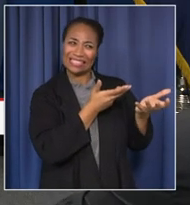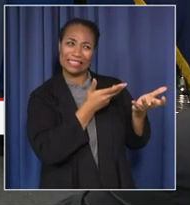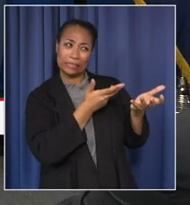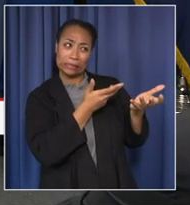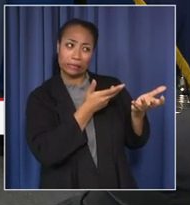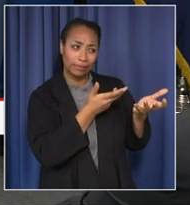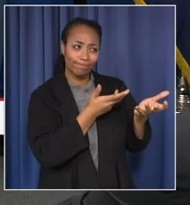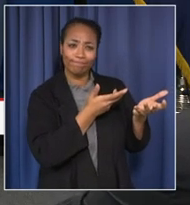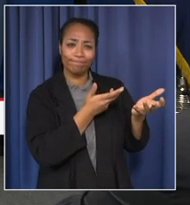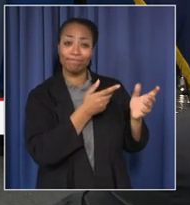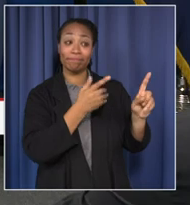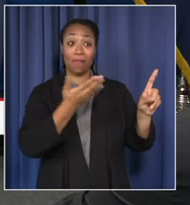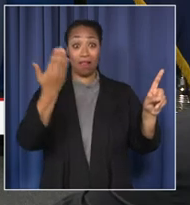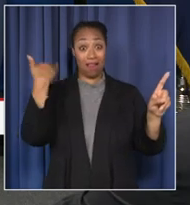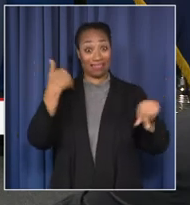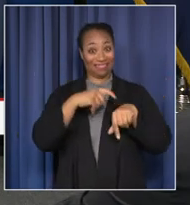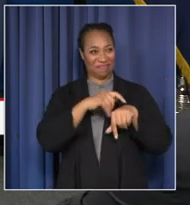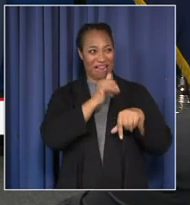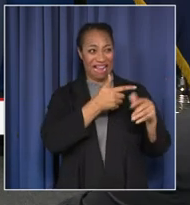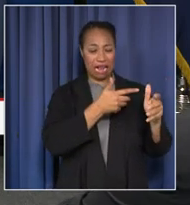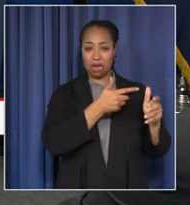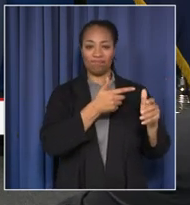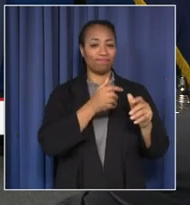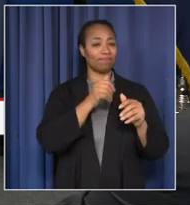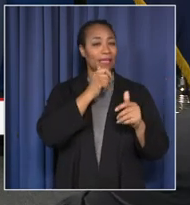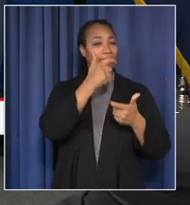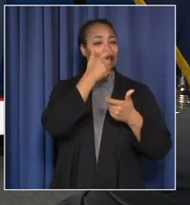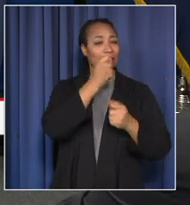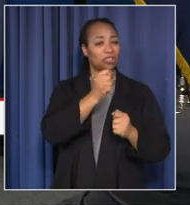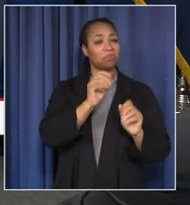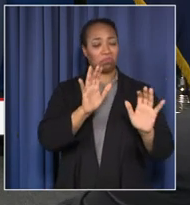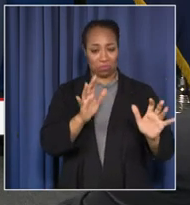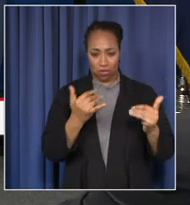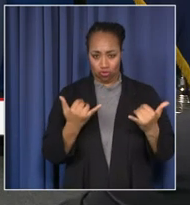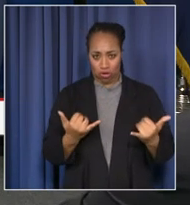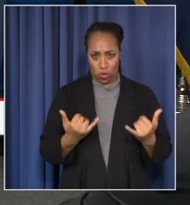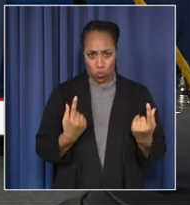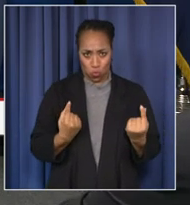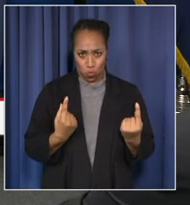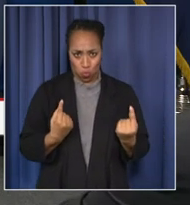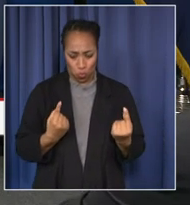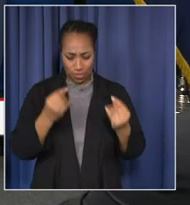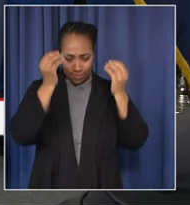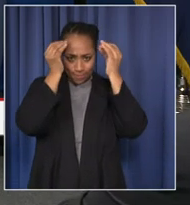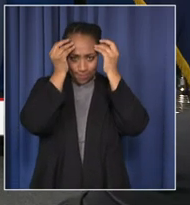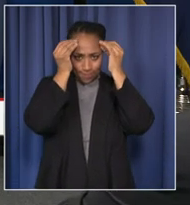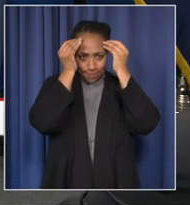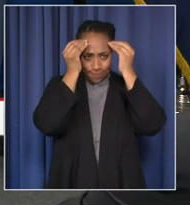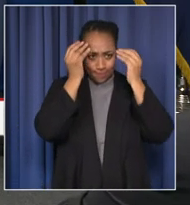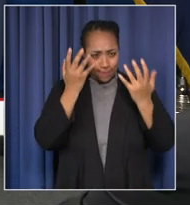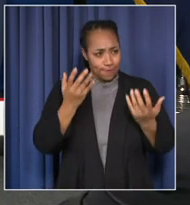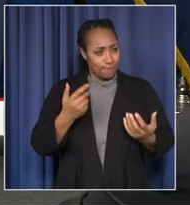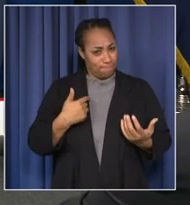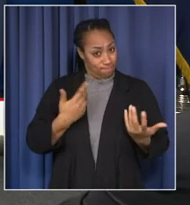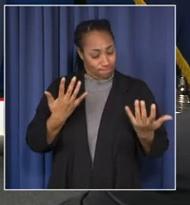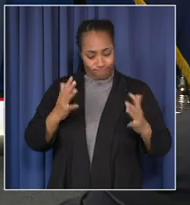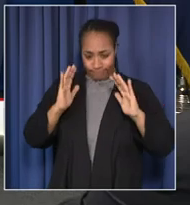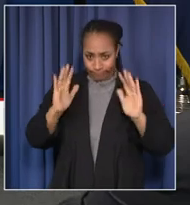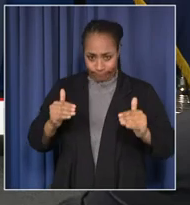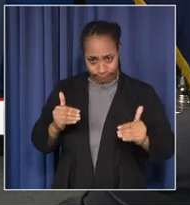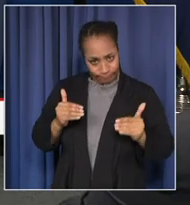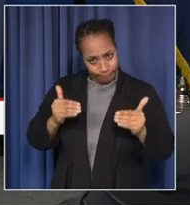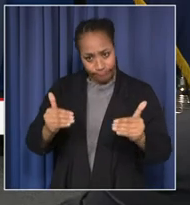So we are looking for ways that investments can be made in our national parks